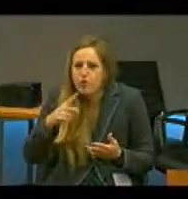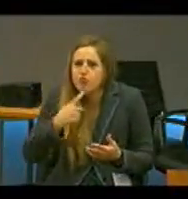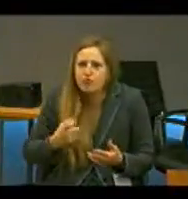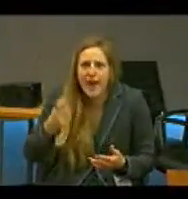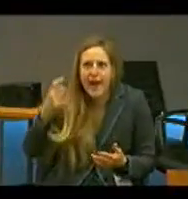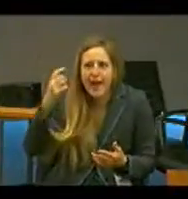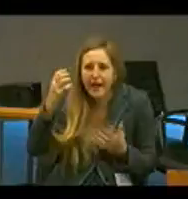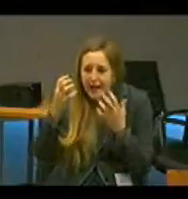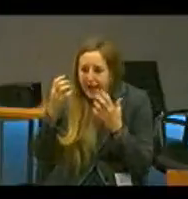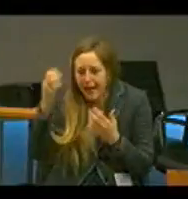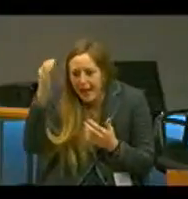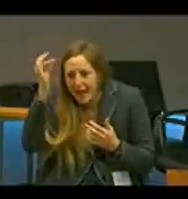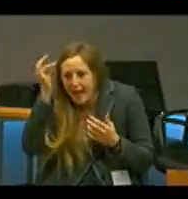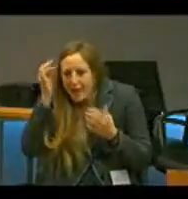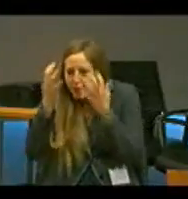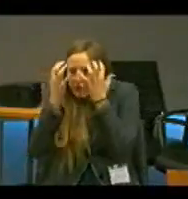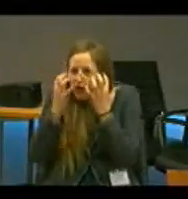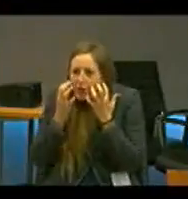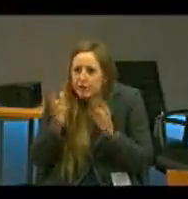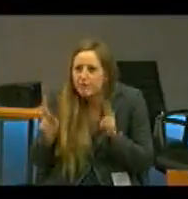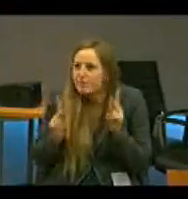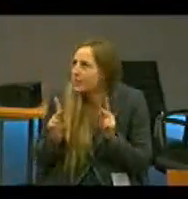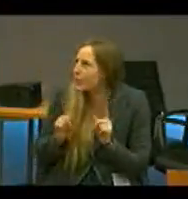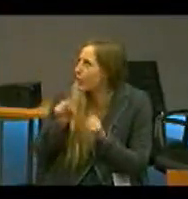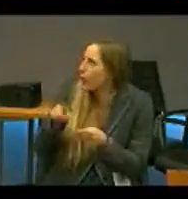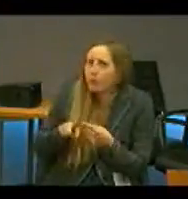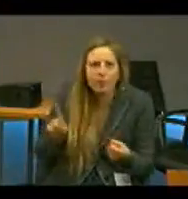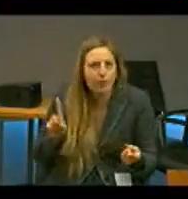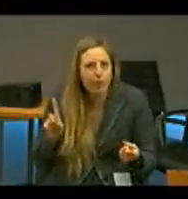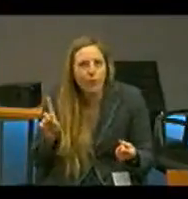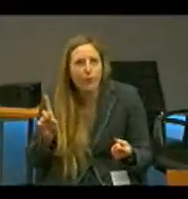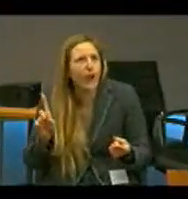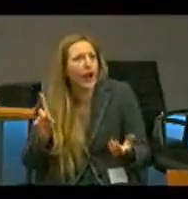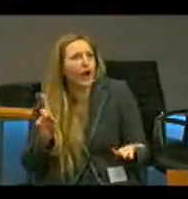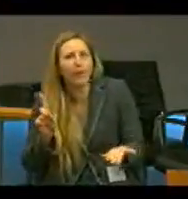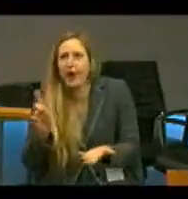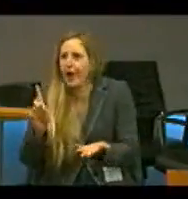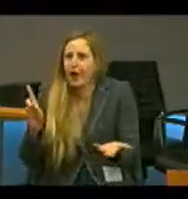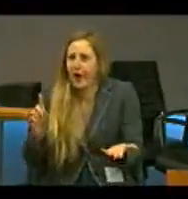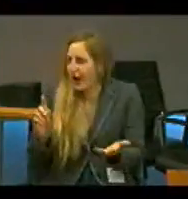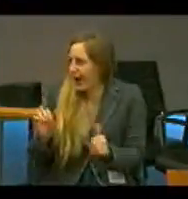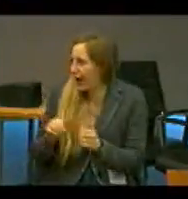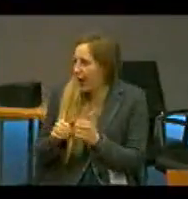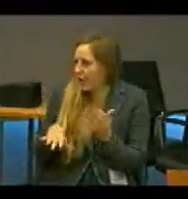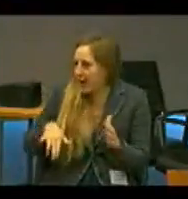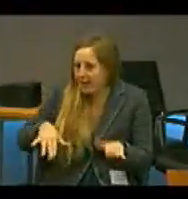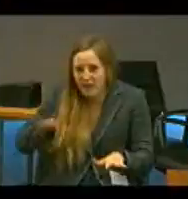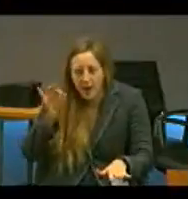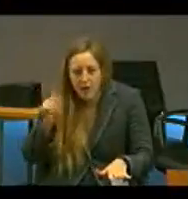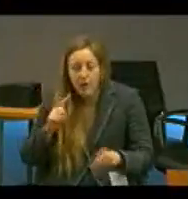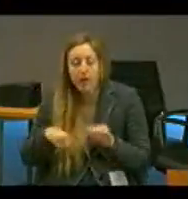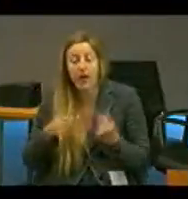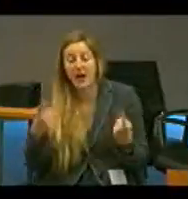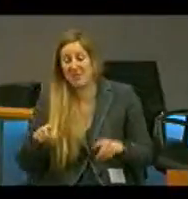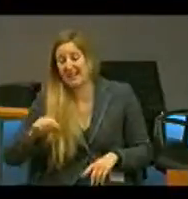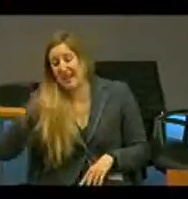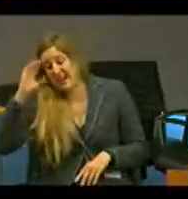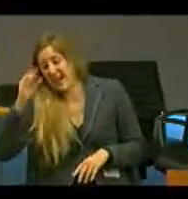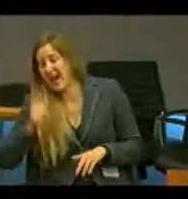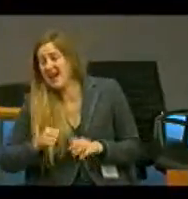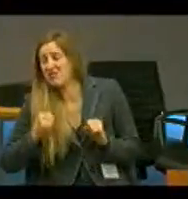people? How did I get to this point in my life without knowing that? He was adamant that disabled students were a